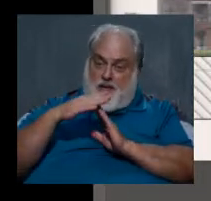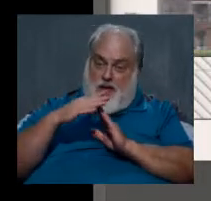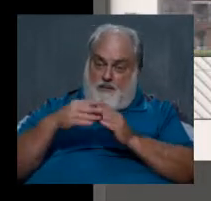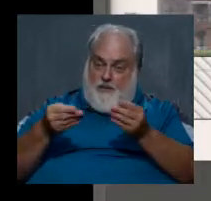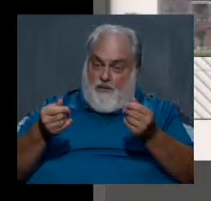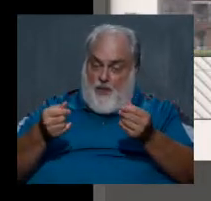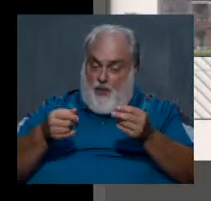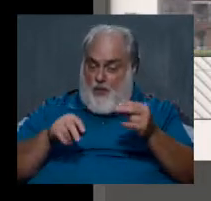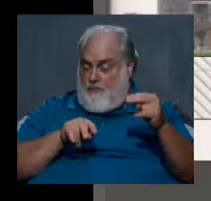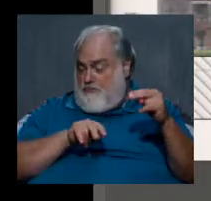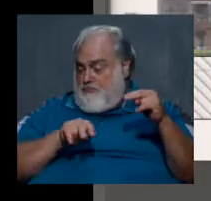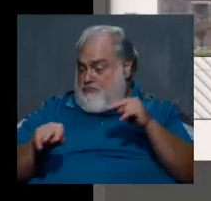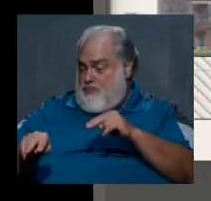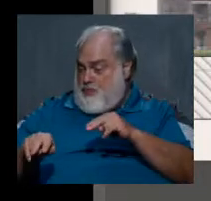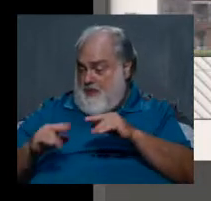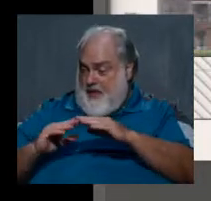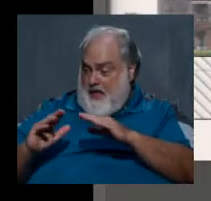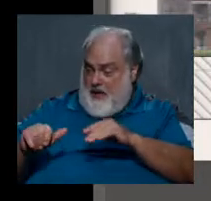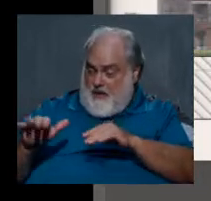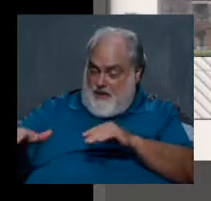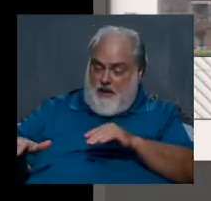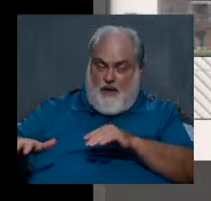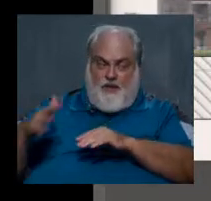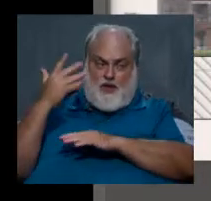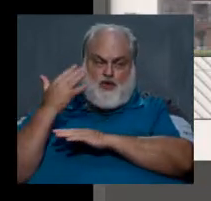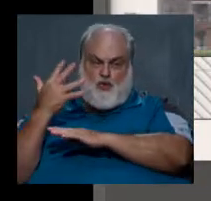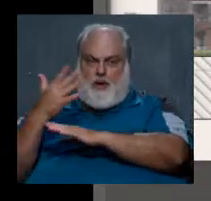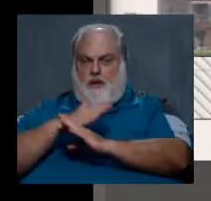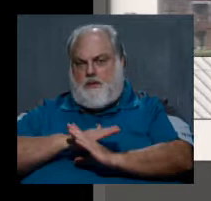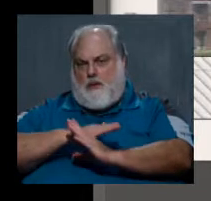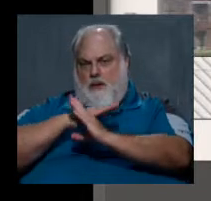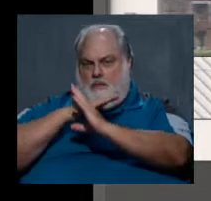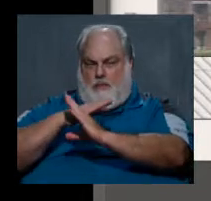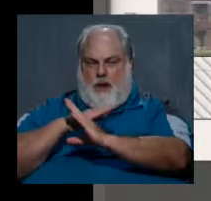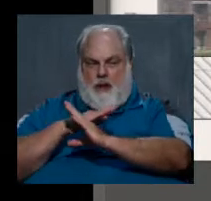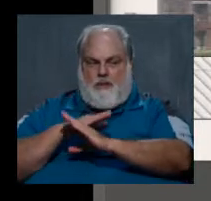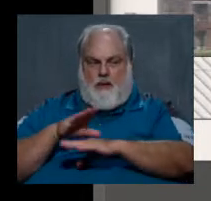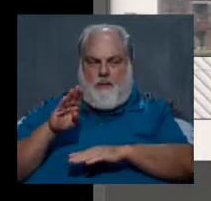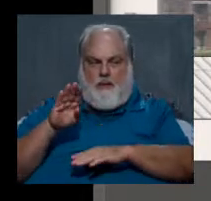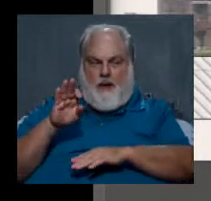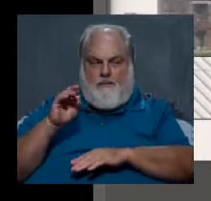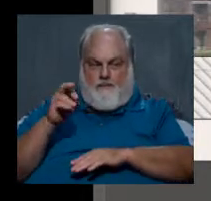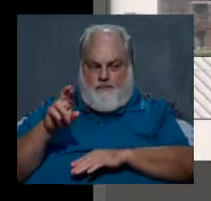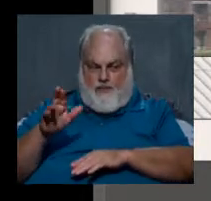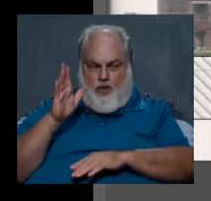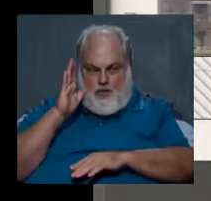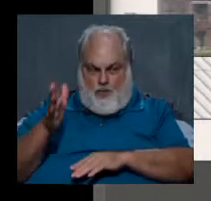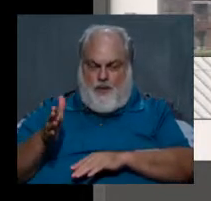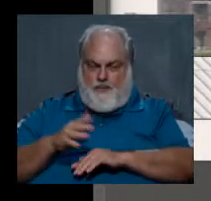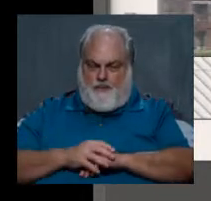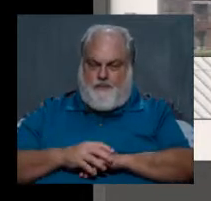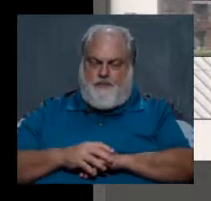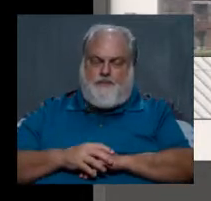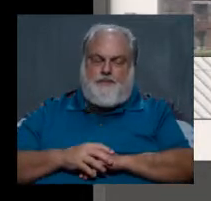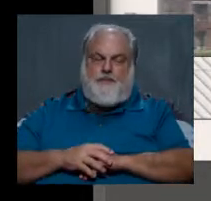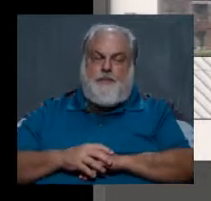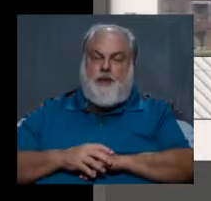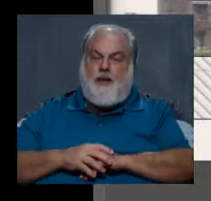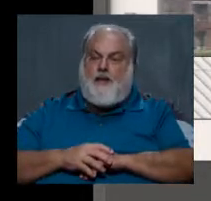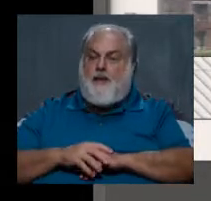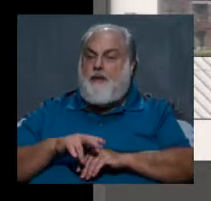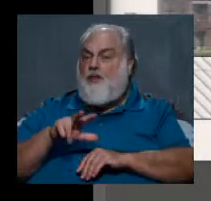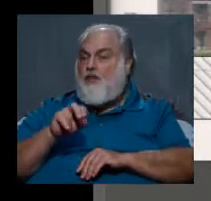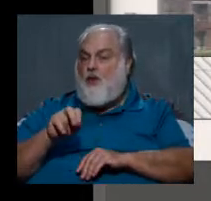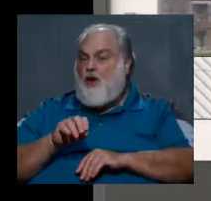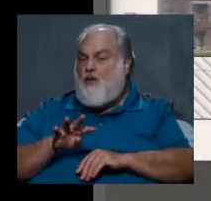that are existing across the creek over there, over the top of a 40-foot obstacle, the houses, again, would have to be 30 or 40 feet tall before